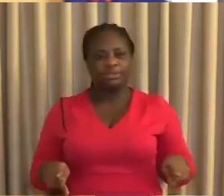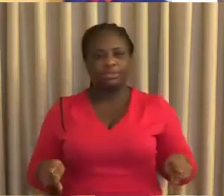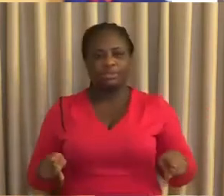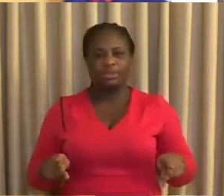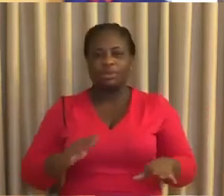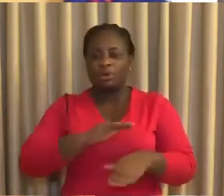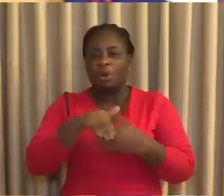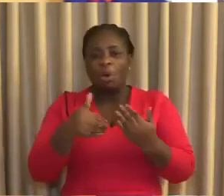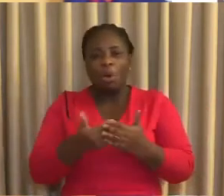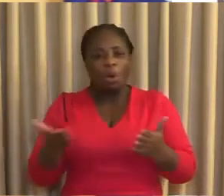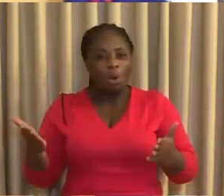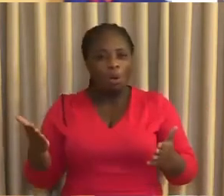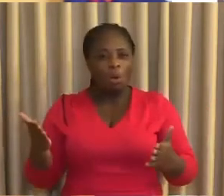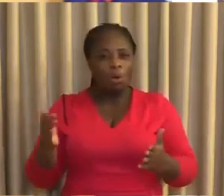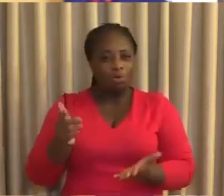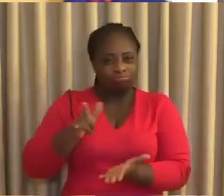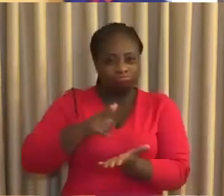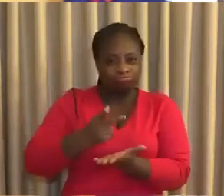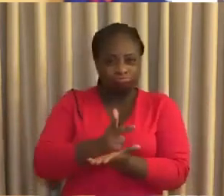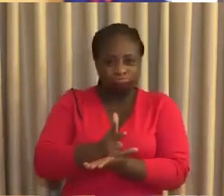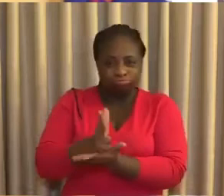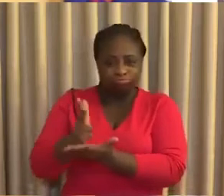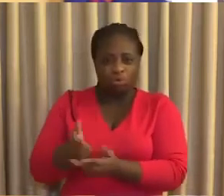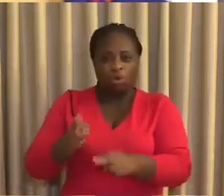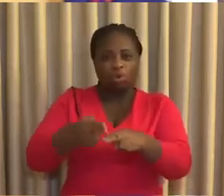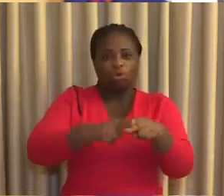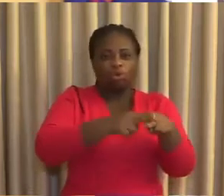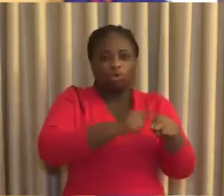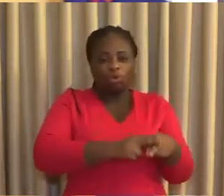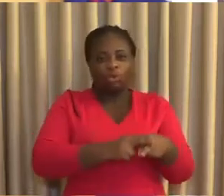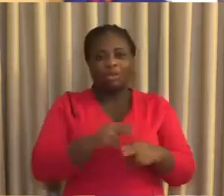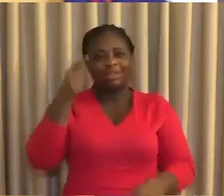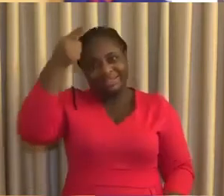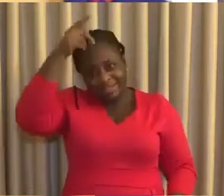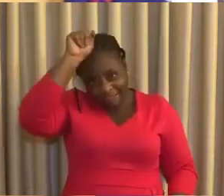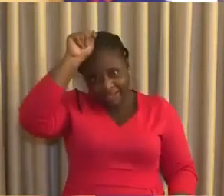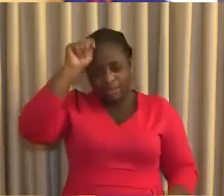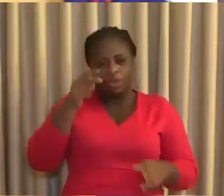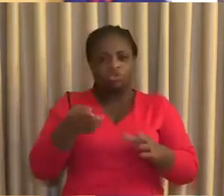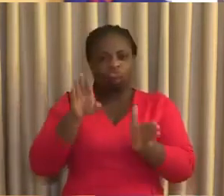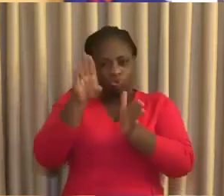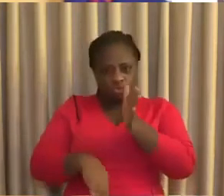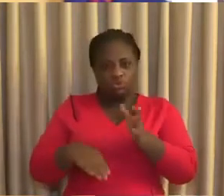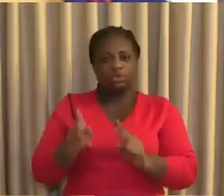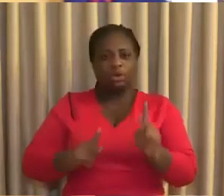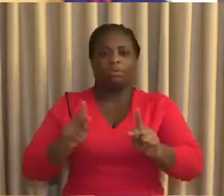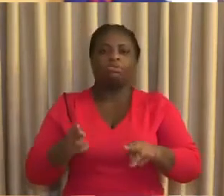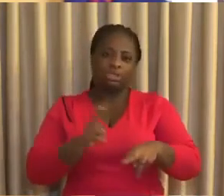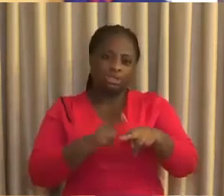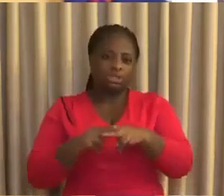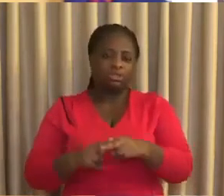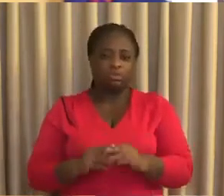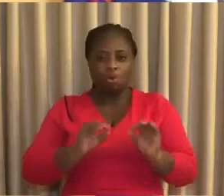vehicles, such as trotros and taxis, must reduce the number of passengers in order to observe appropriate